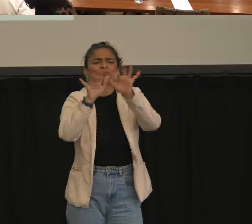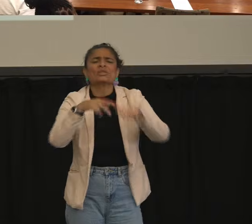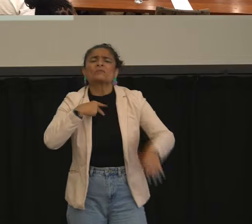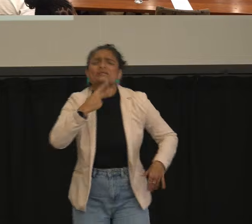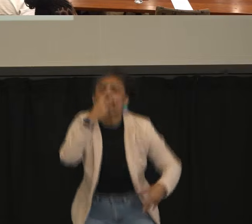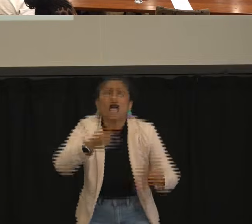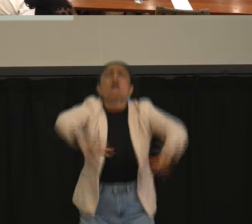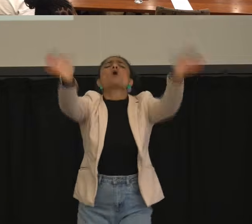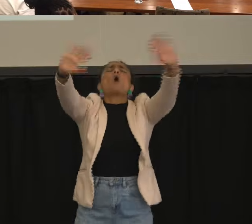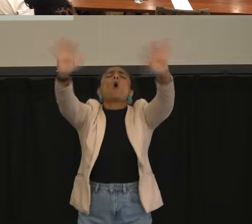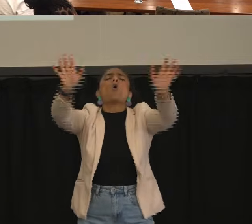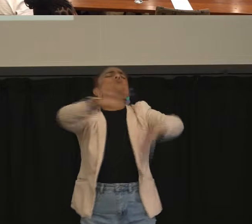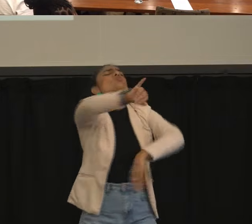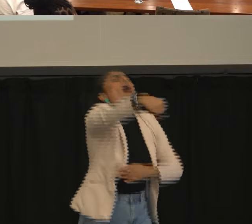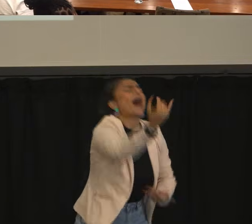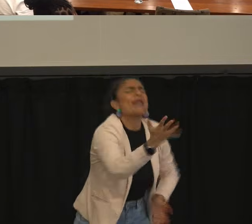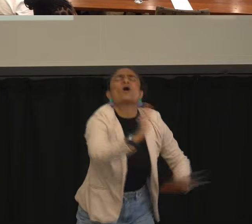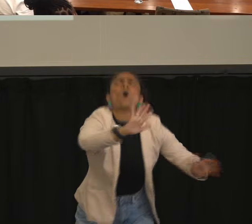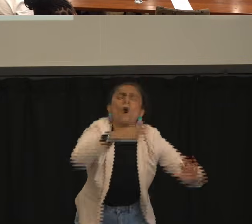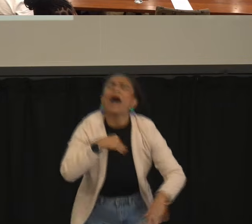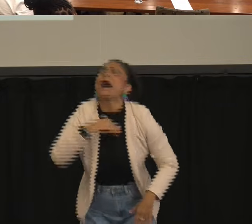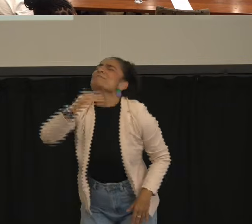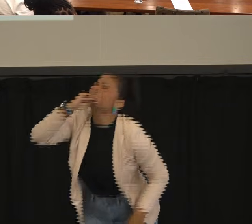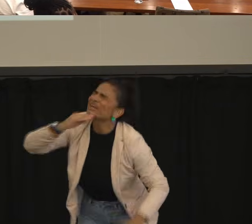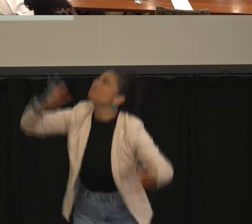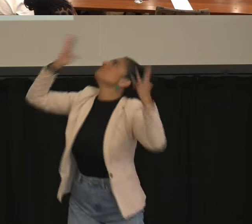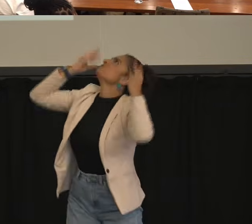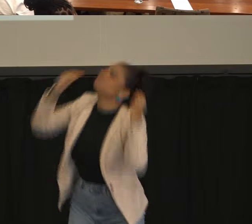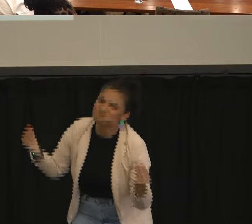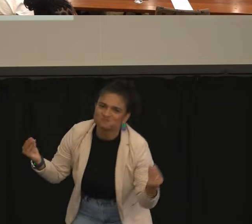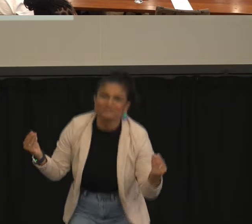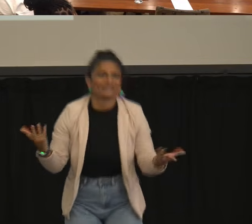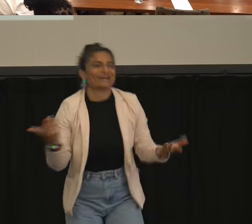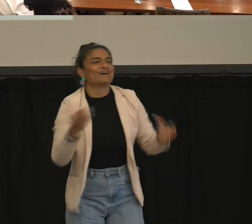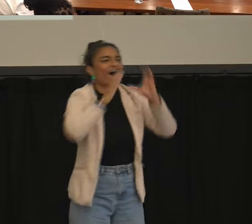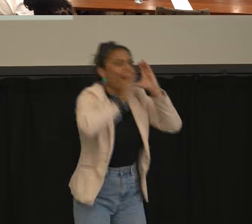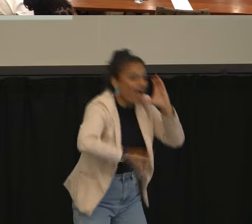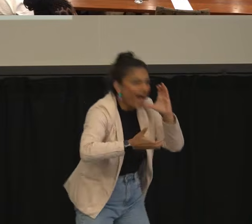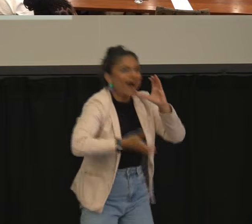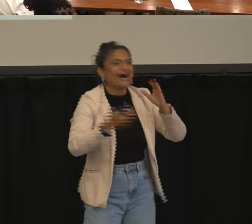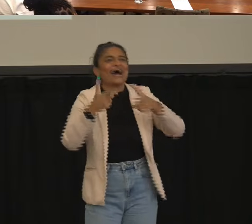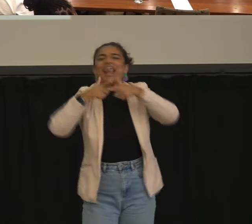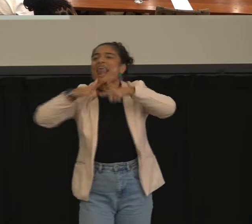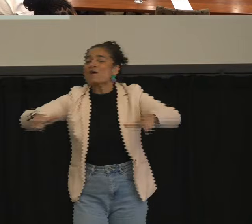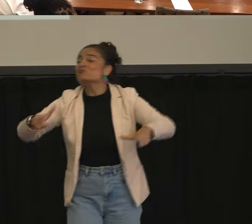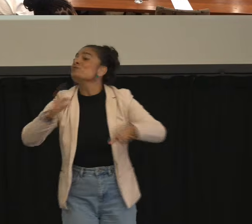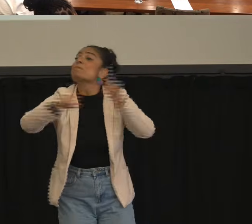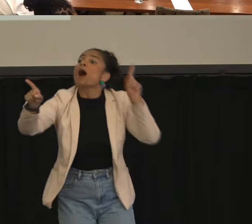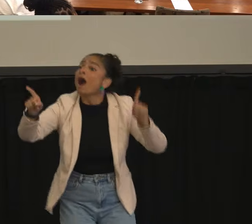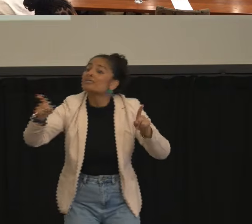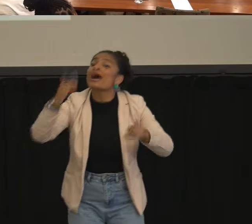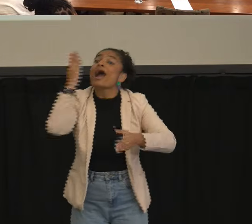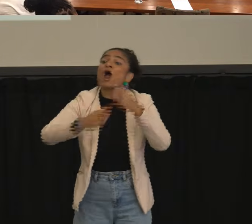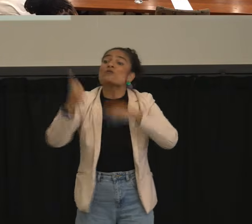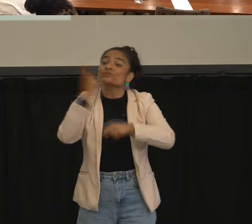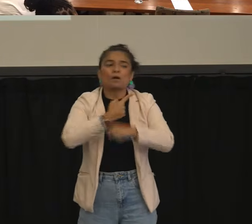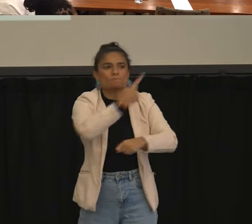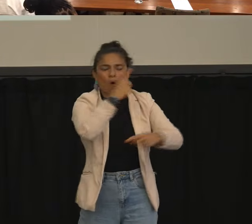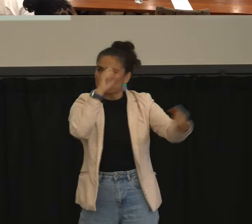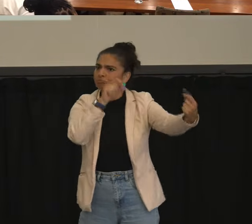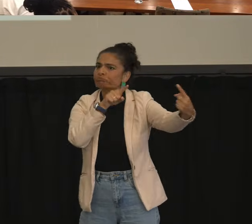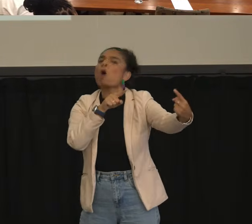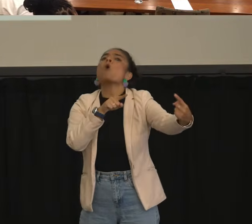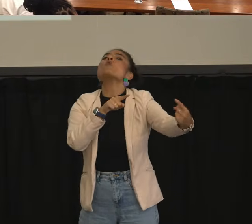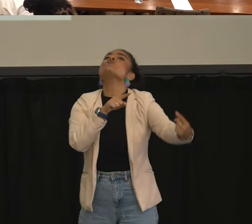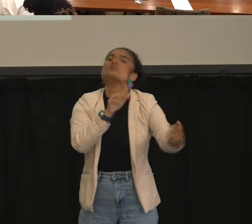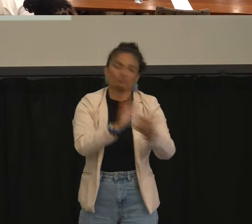this. Okay, then he would implement it, and then I'd see what he does, and I'm like, no, Jean, that's not what I meant. So, miscommunication.